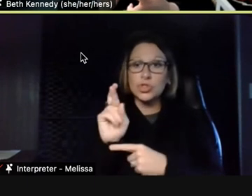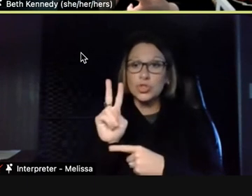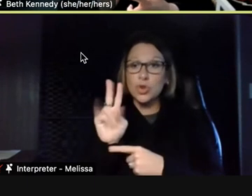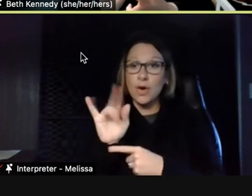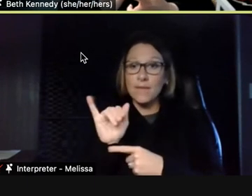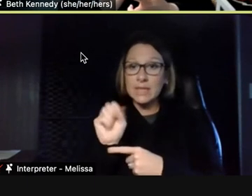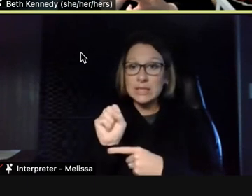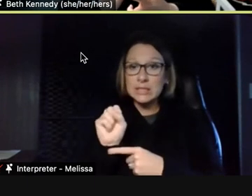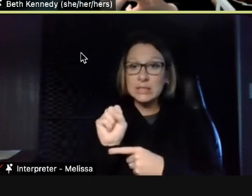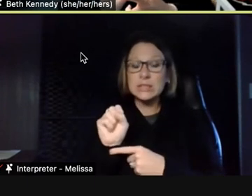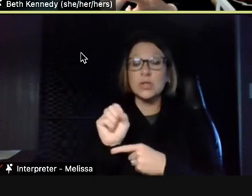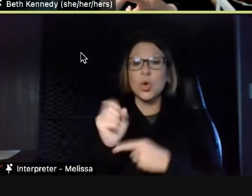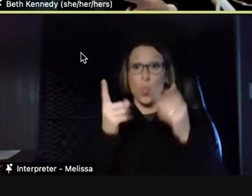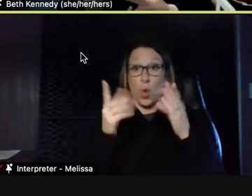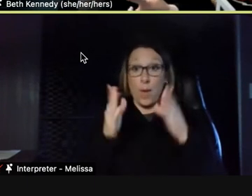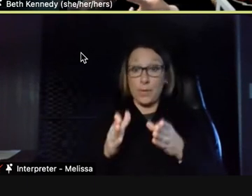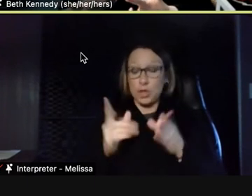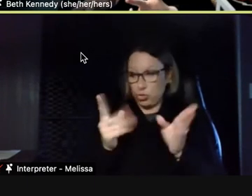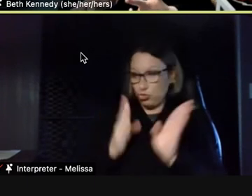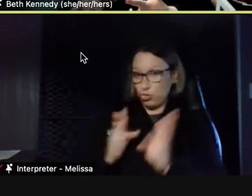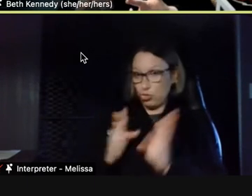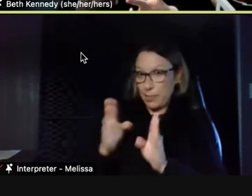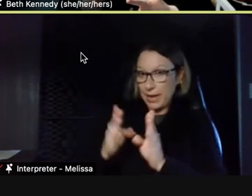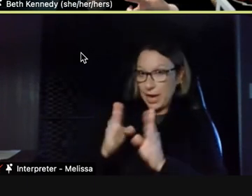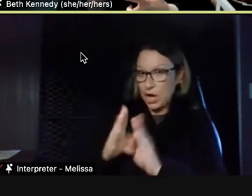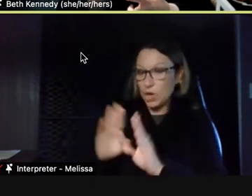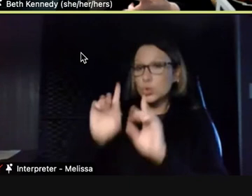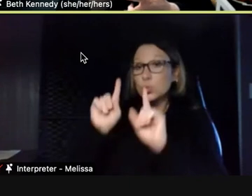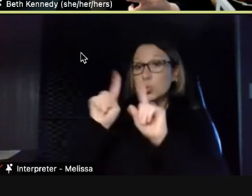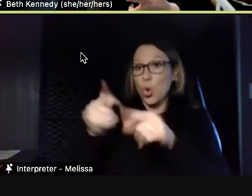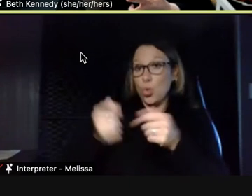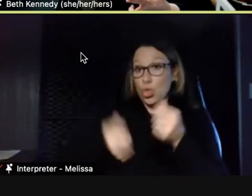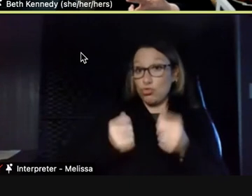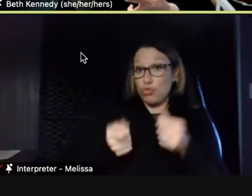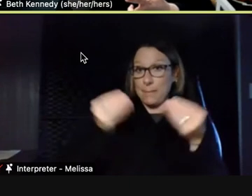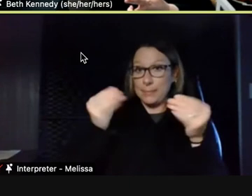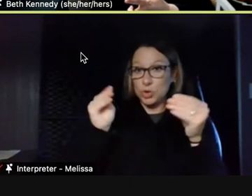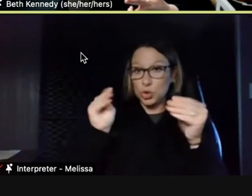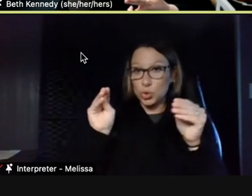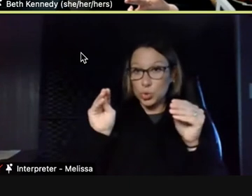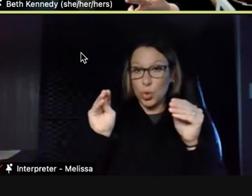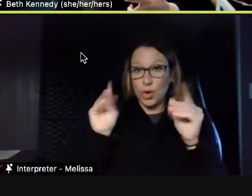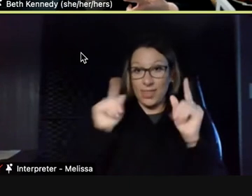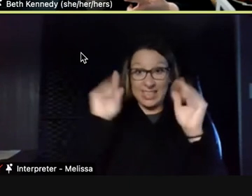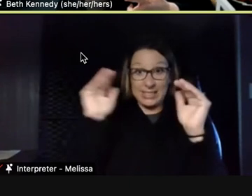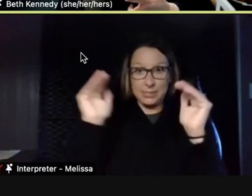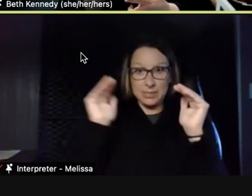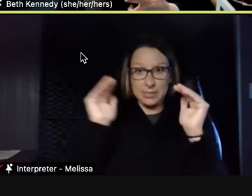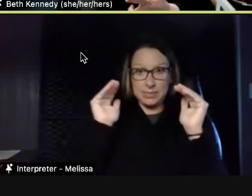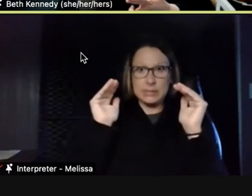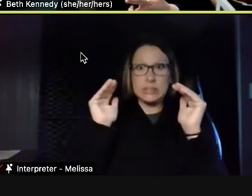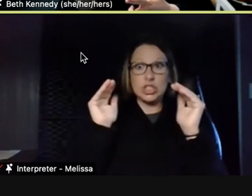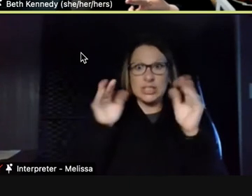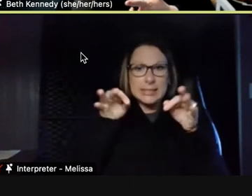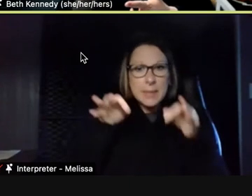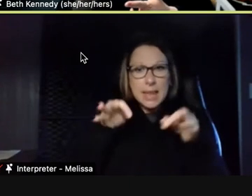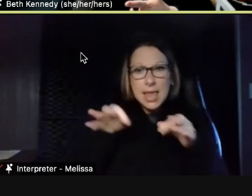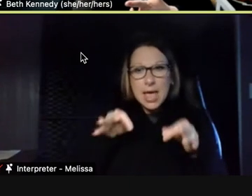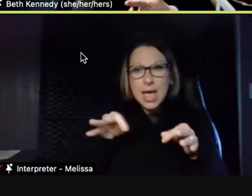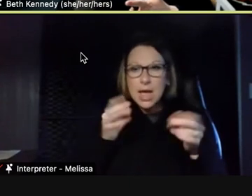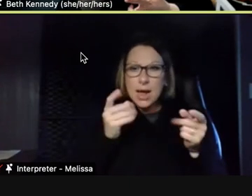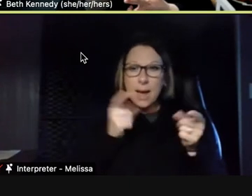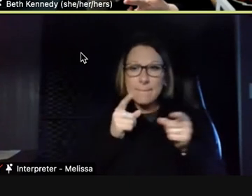who's preparing him to go to the drum store, right? Building the anticipation, explaining what's gonna happen